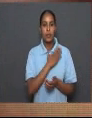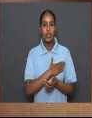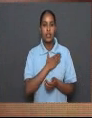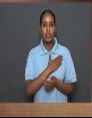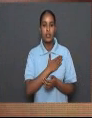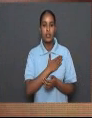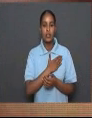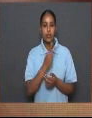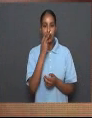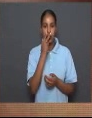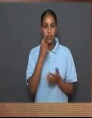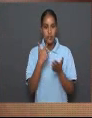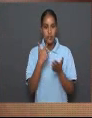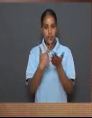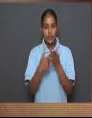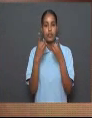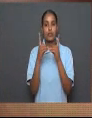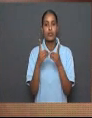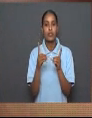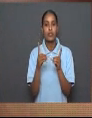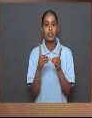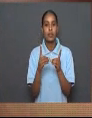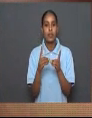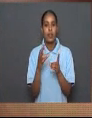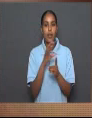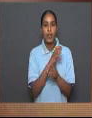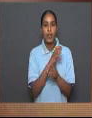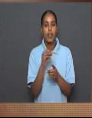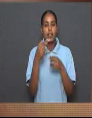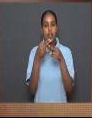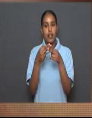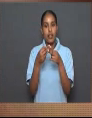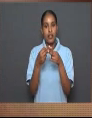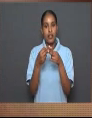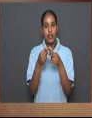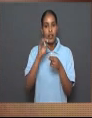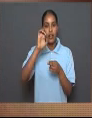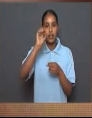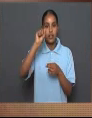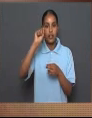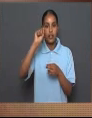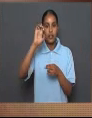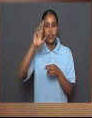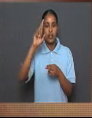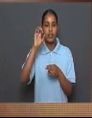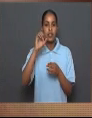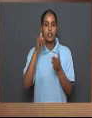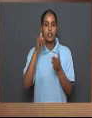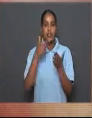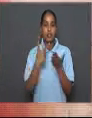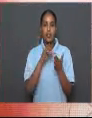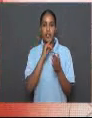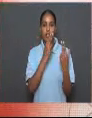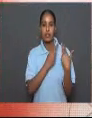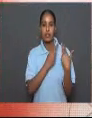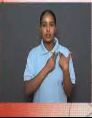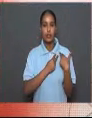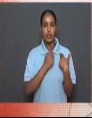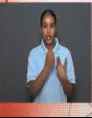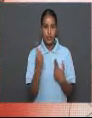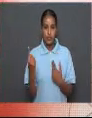Please look at these fruits and name the ester that is responsible